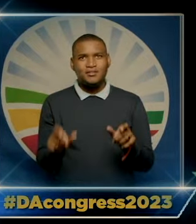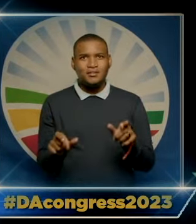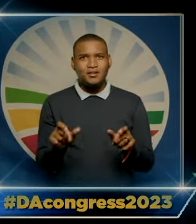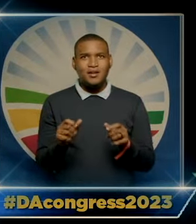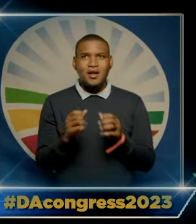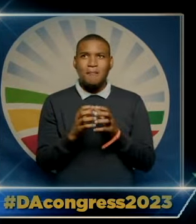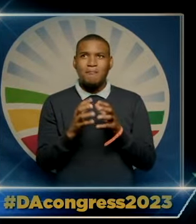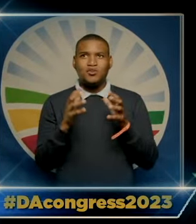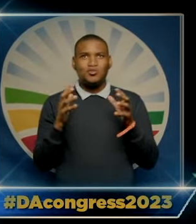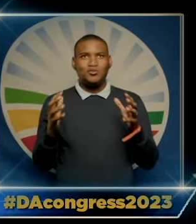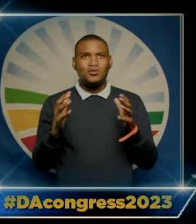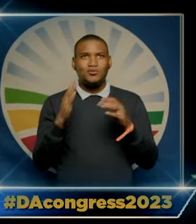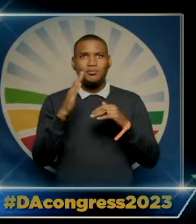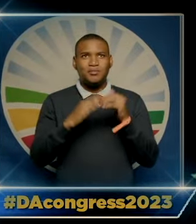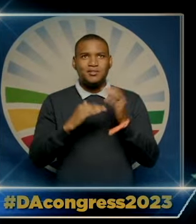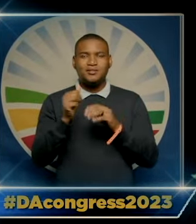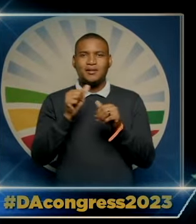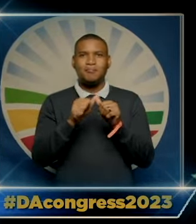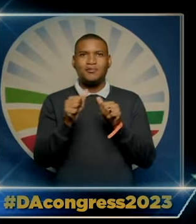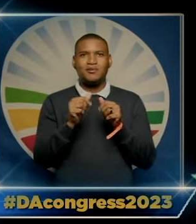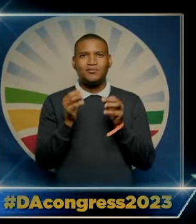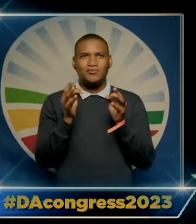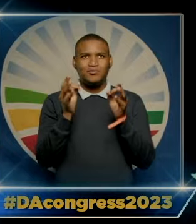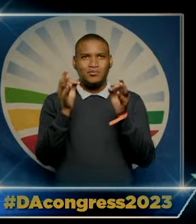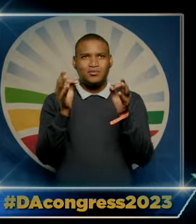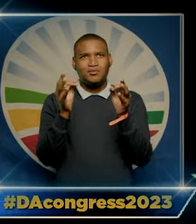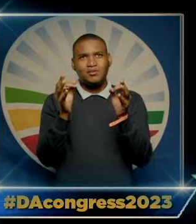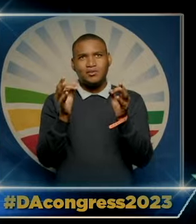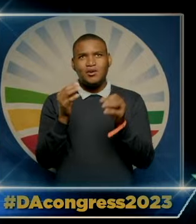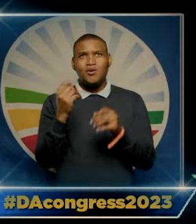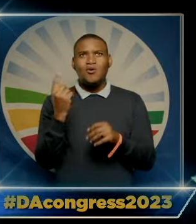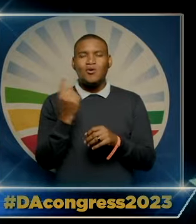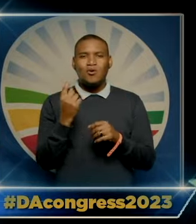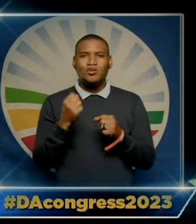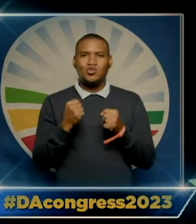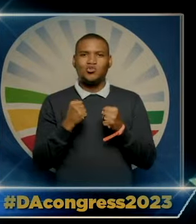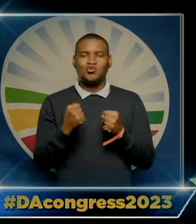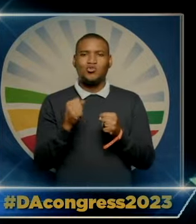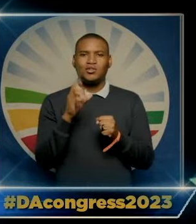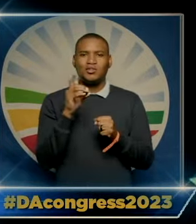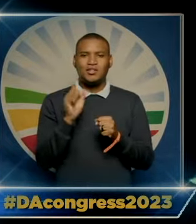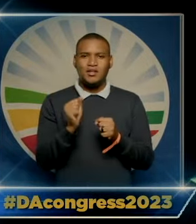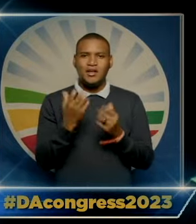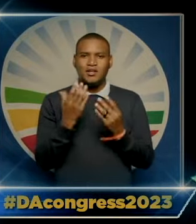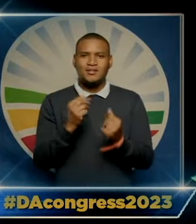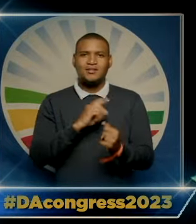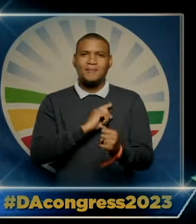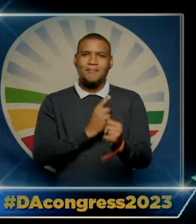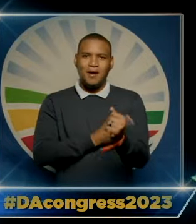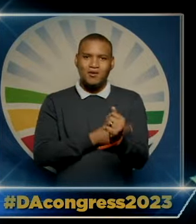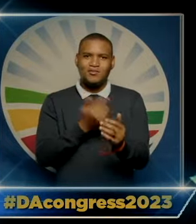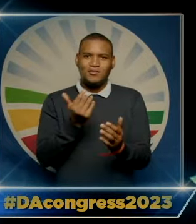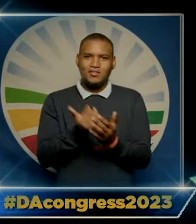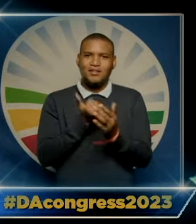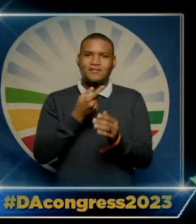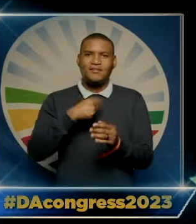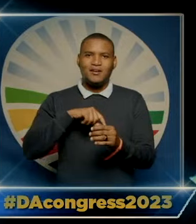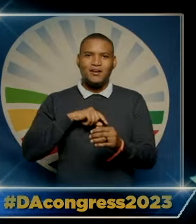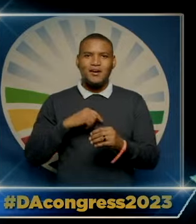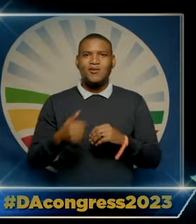majority to build a better future. Only a strong DA has the power to save our